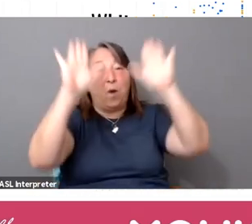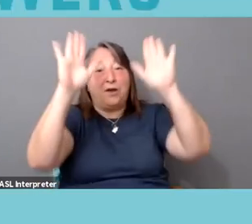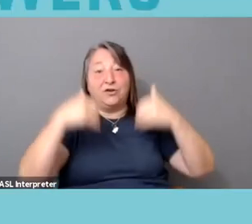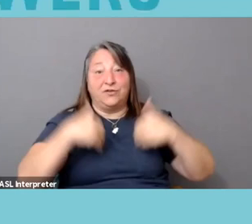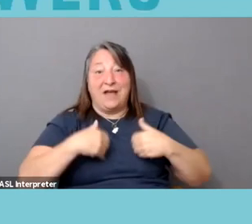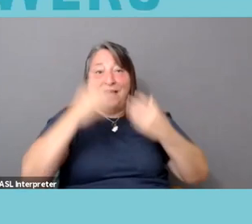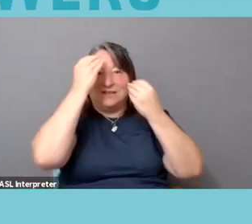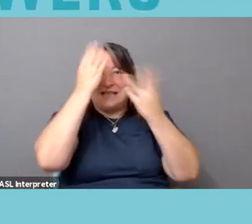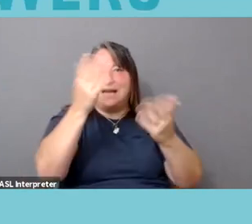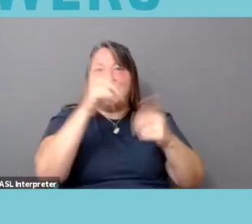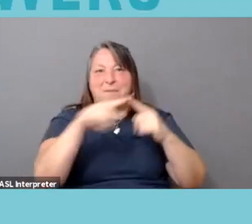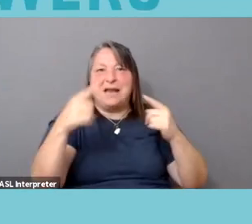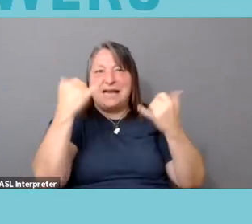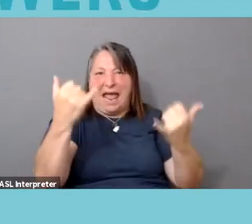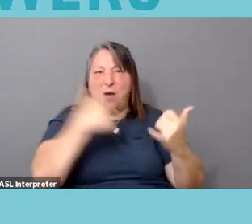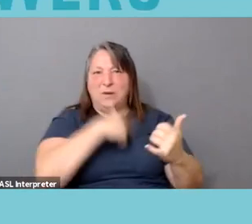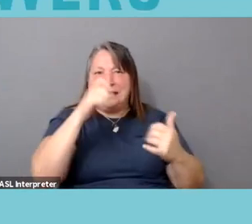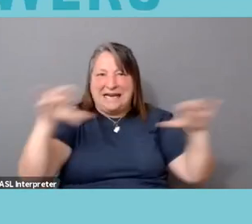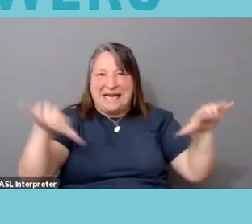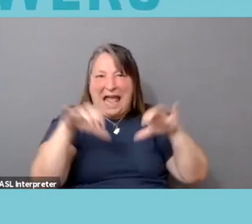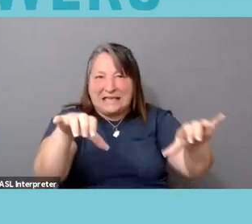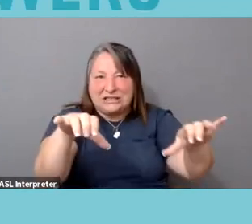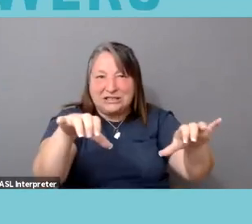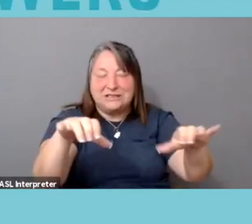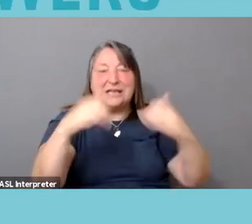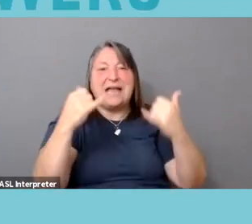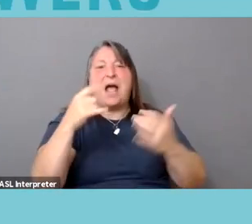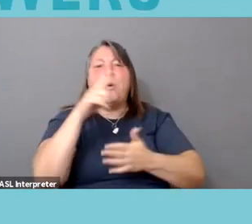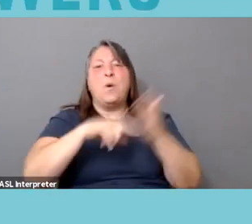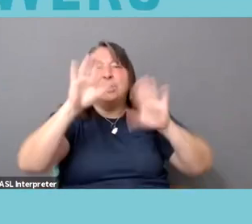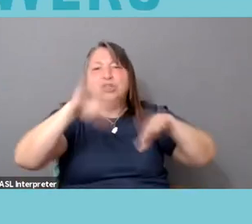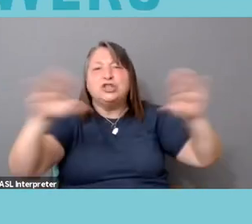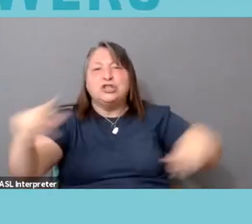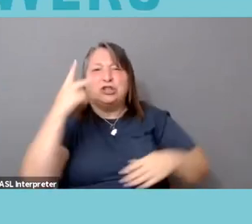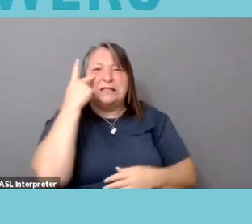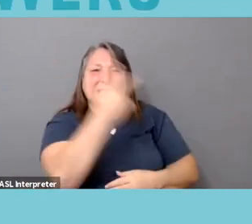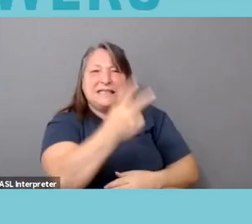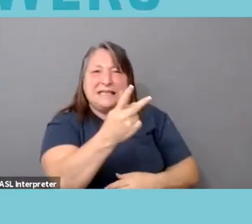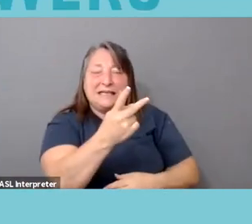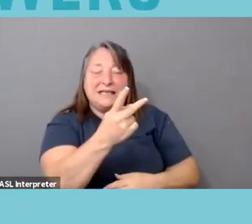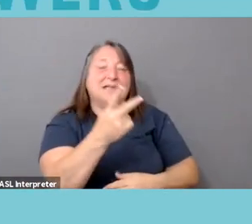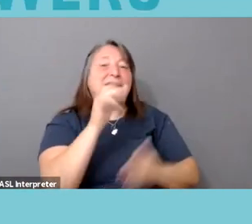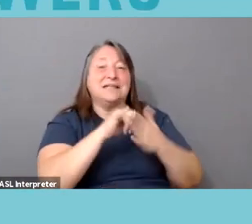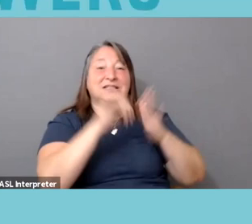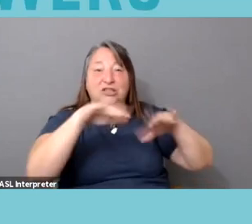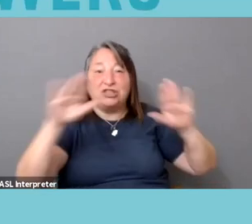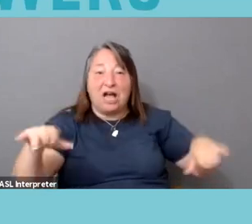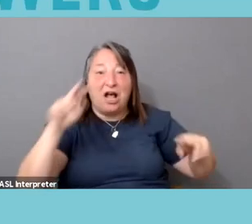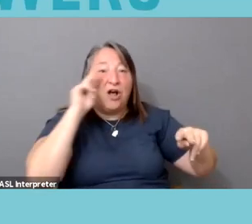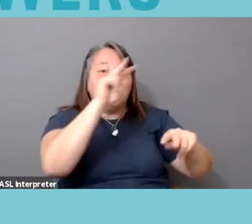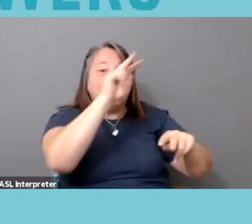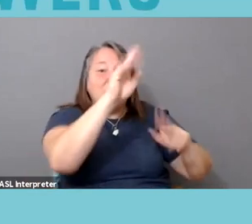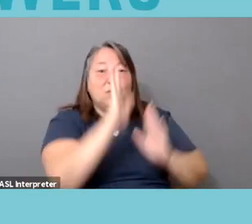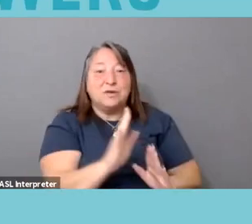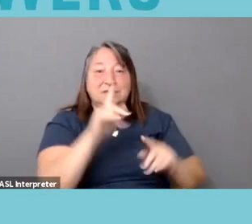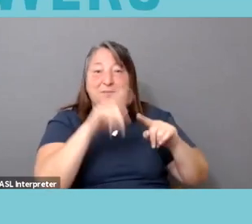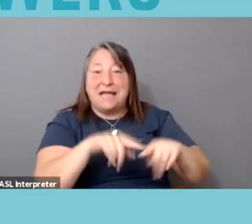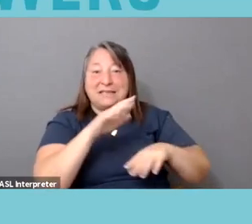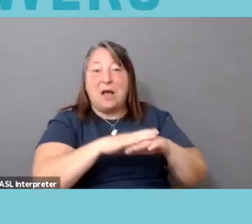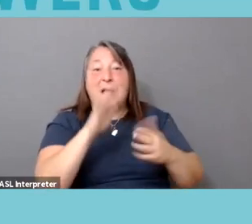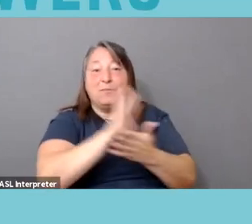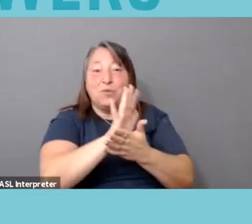action. Looking now at what kids are seeing, and this is based on the child viewers, based on movie